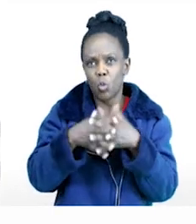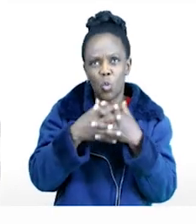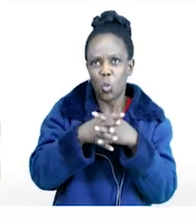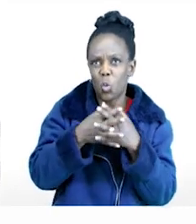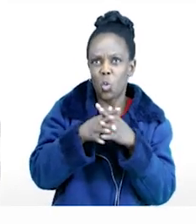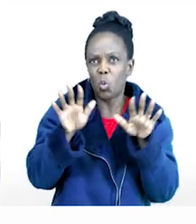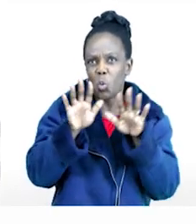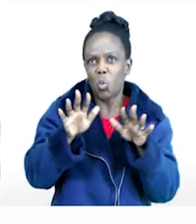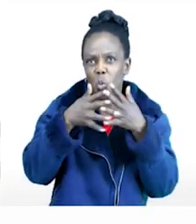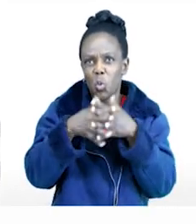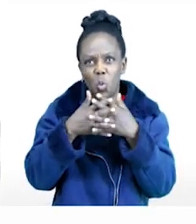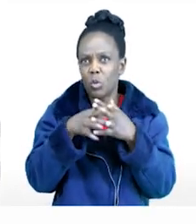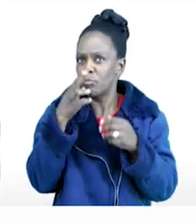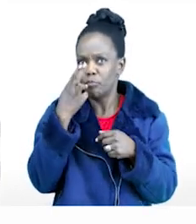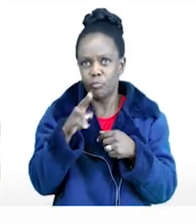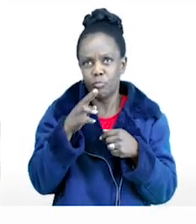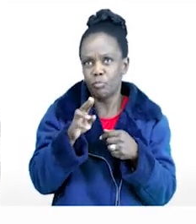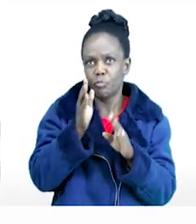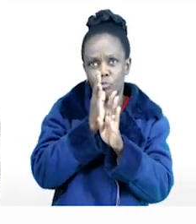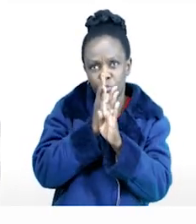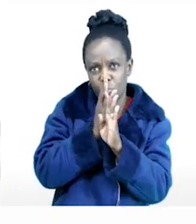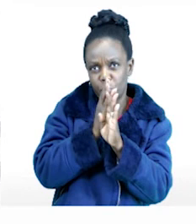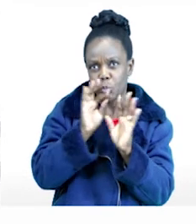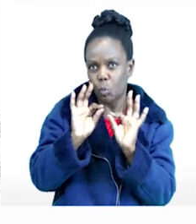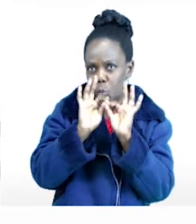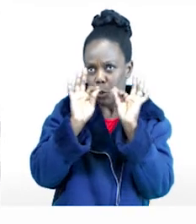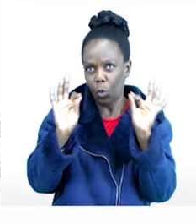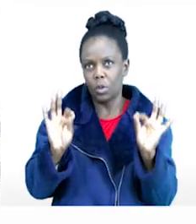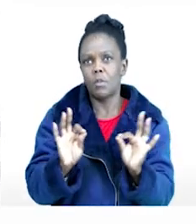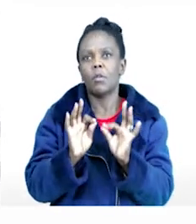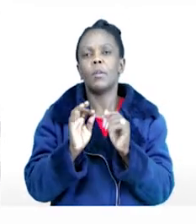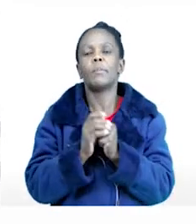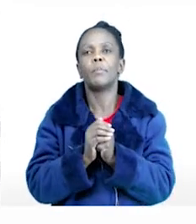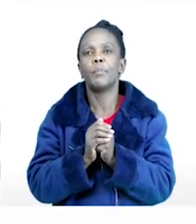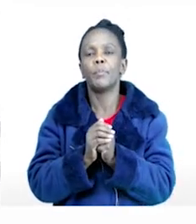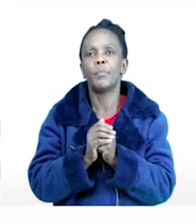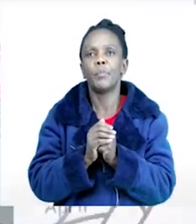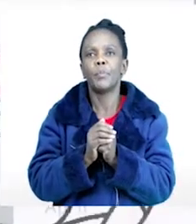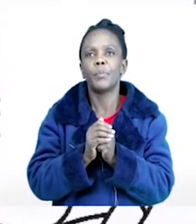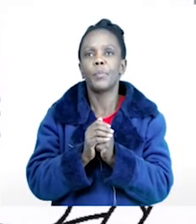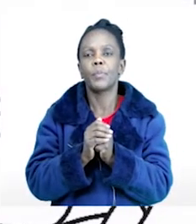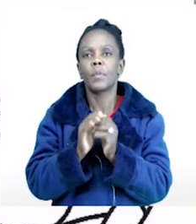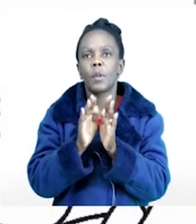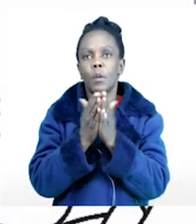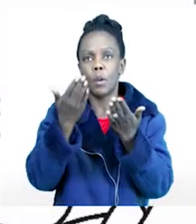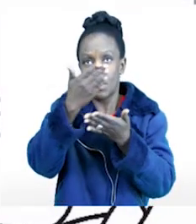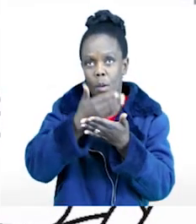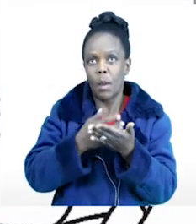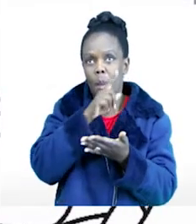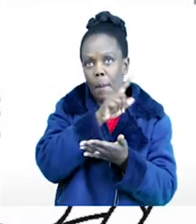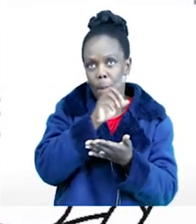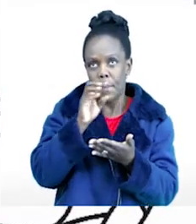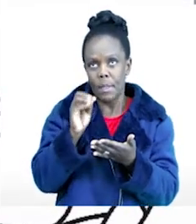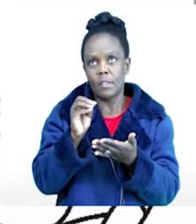lines. And I hope you have fun coloring the aeroplane as well. Let's move to page 10.